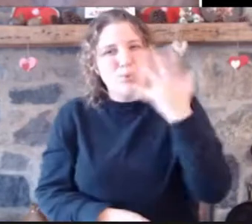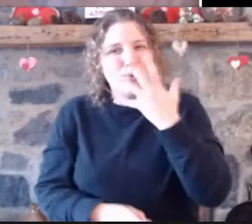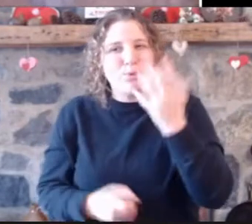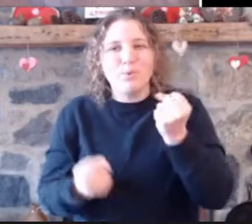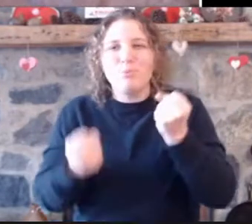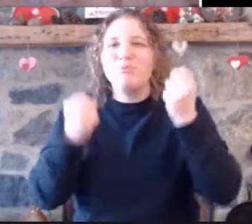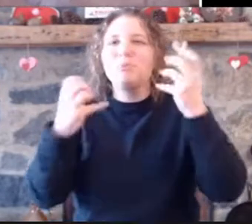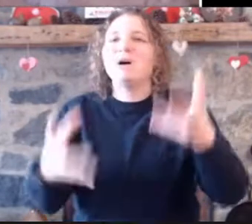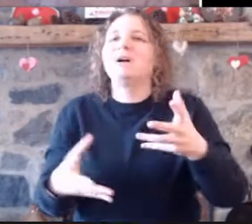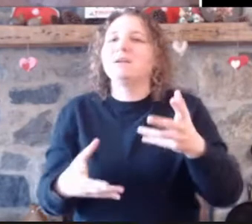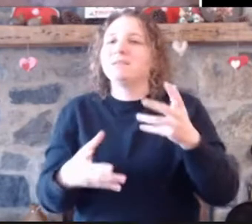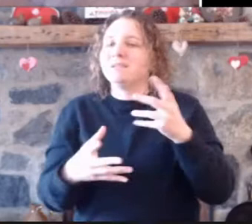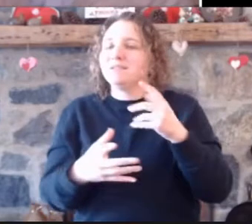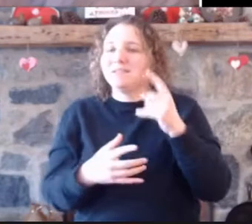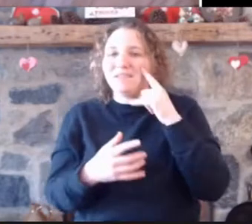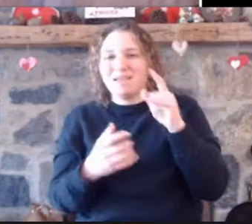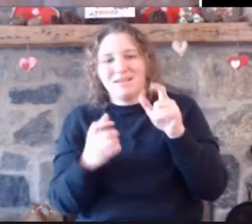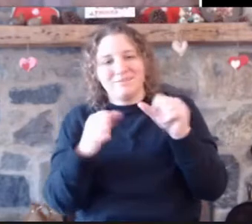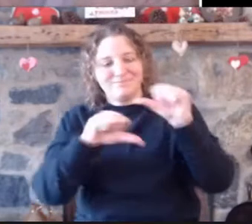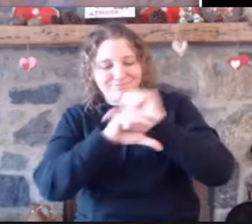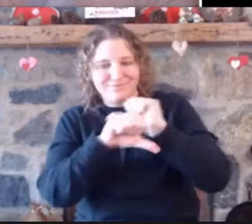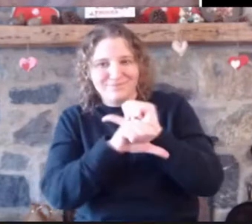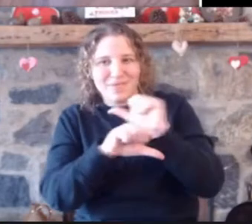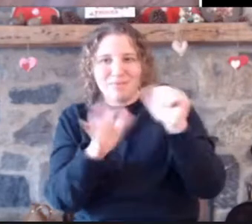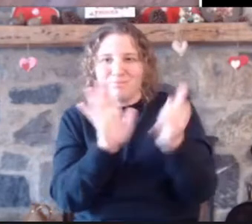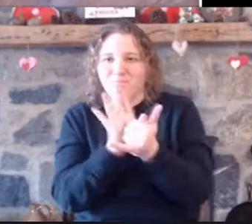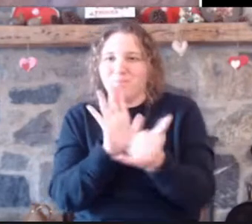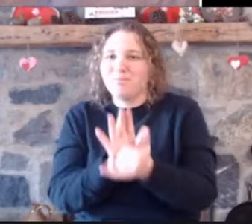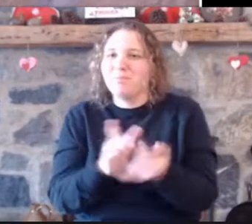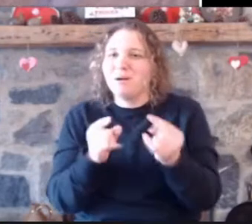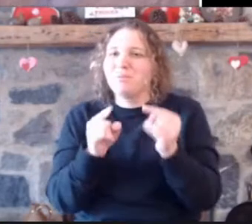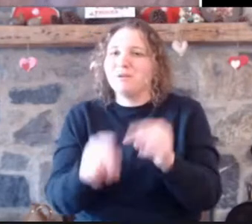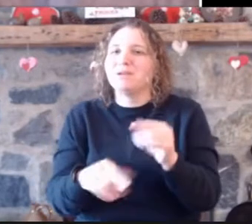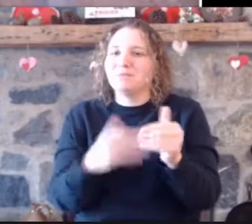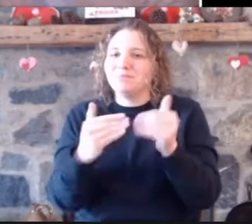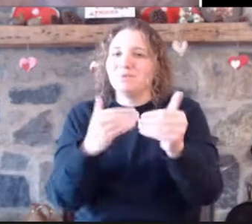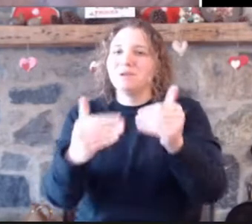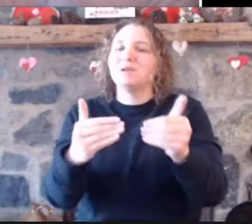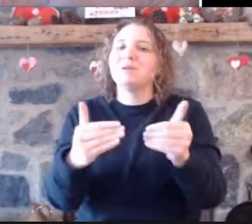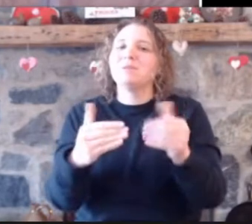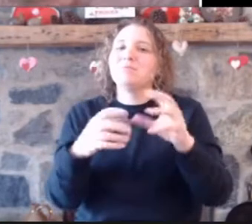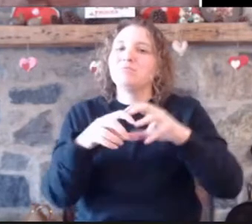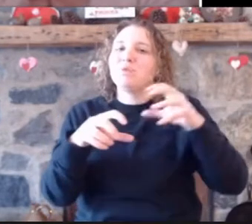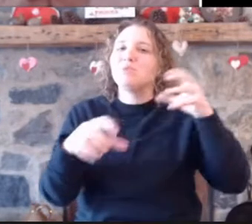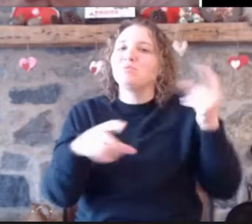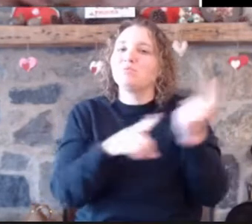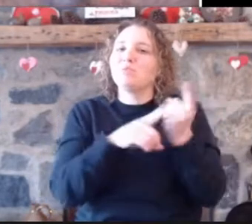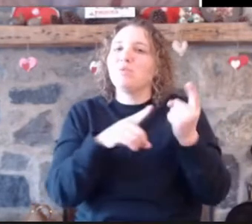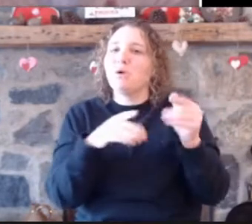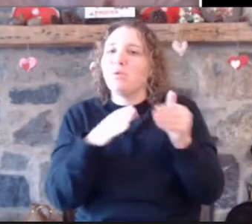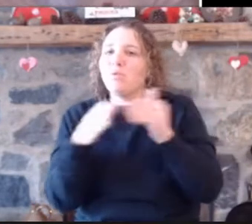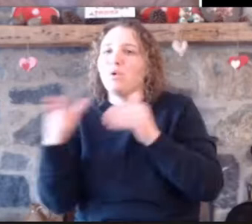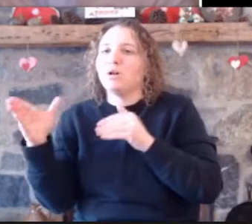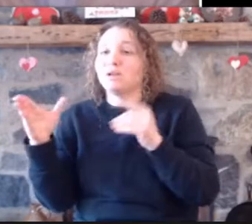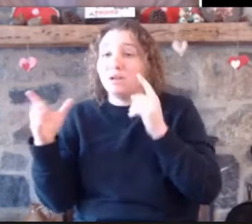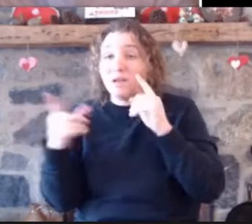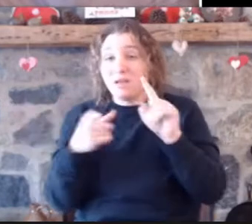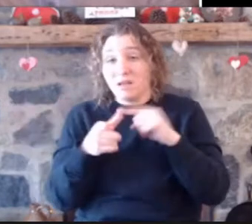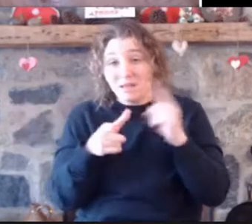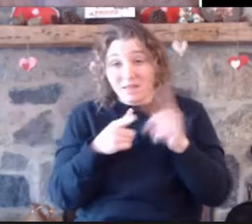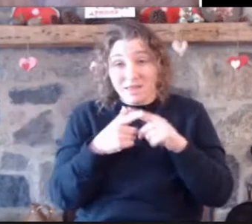impossible for them to get the proteins in the right order. Just, it doesn't happen, but let's keep going. Those simple cells mutated. This is the magic